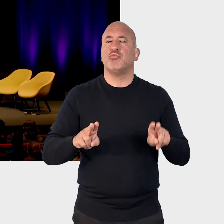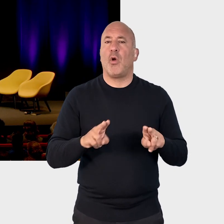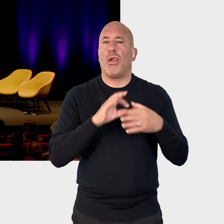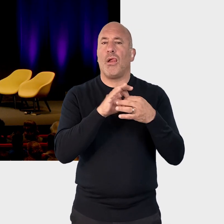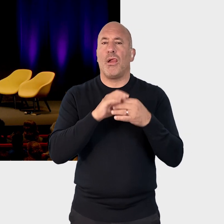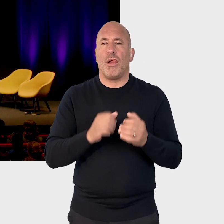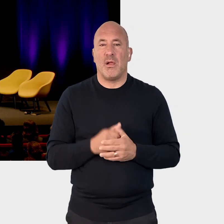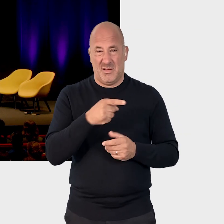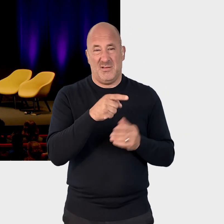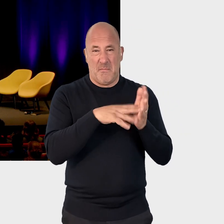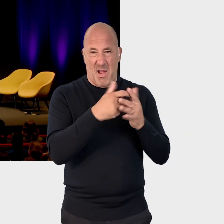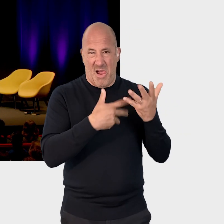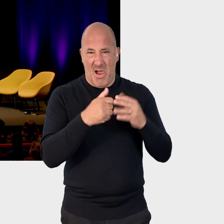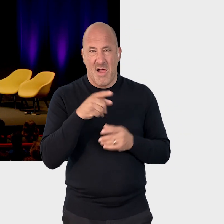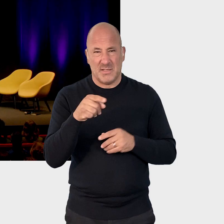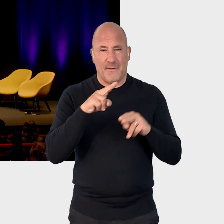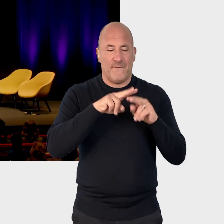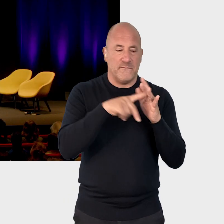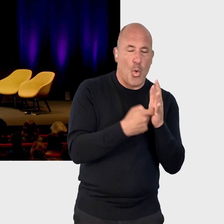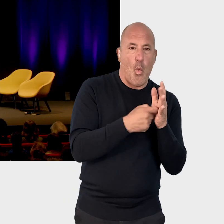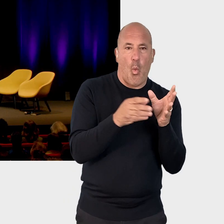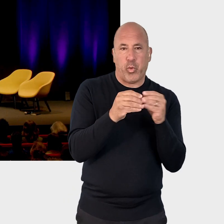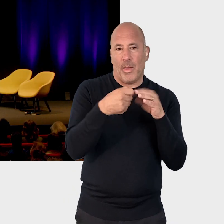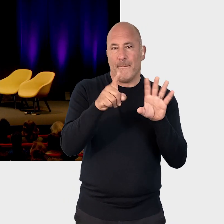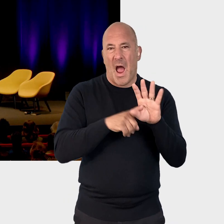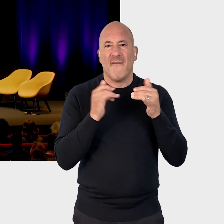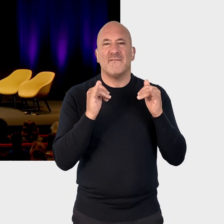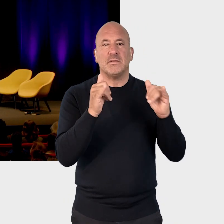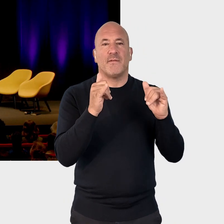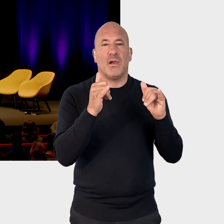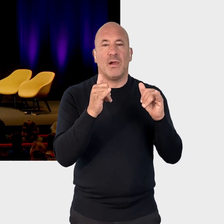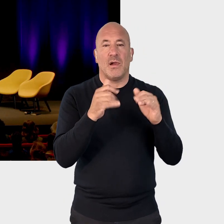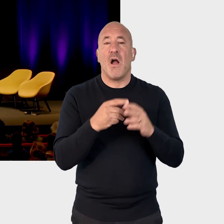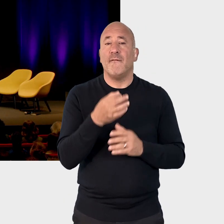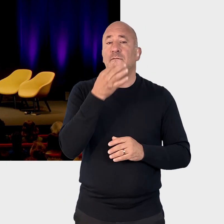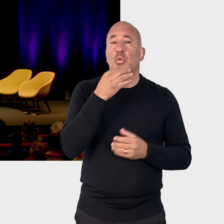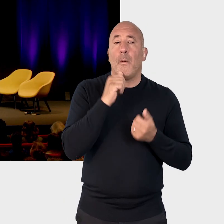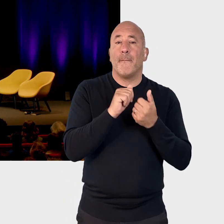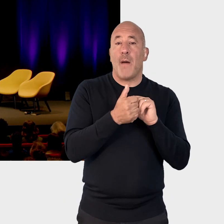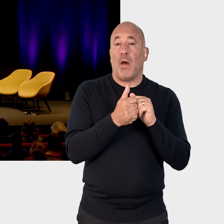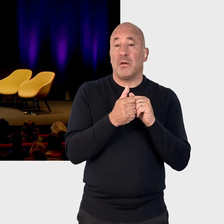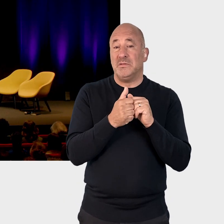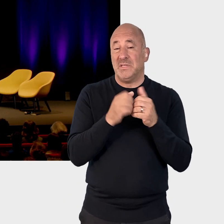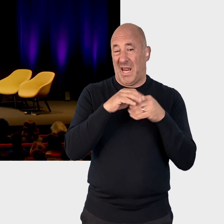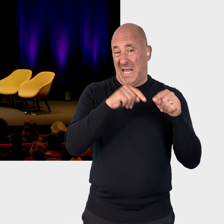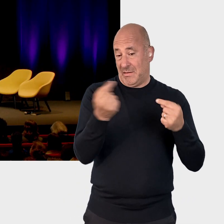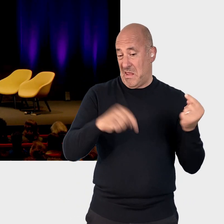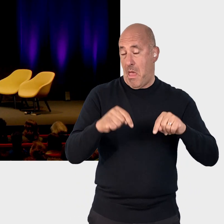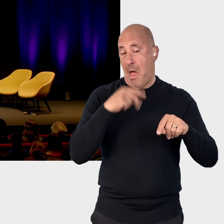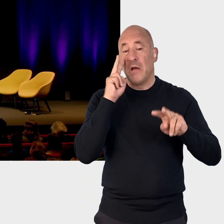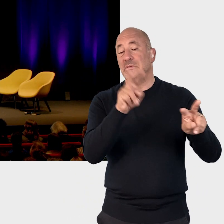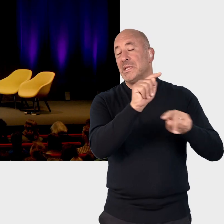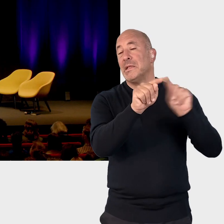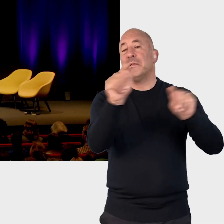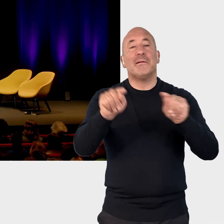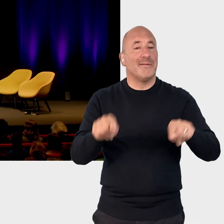So a couple of other things that we've collaborated on are international collaborations. So as Mel mentioned, there's the For With By